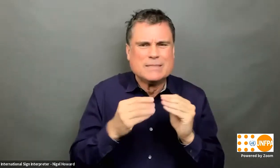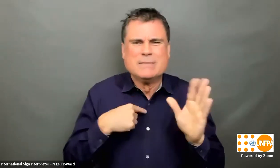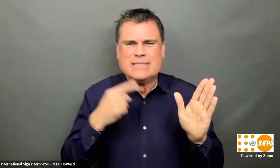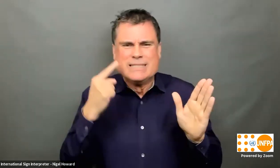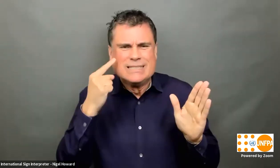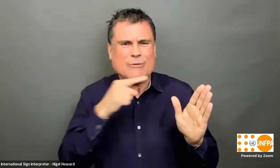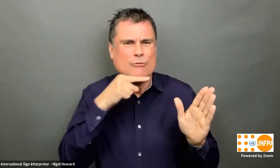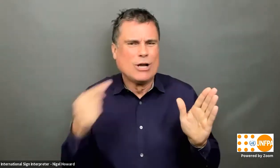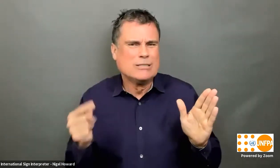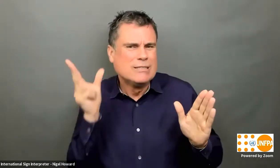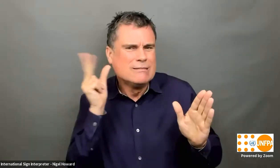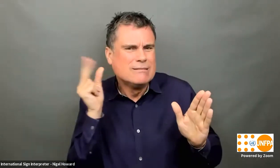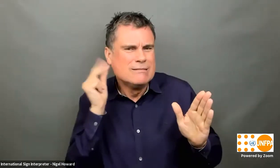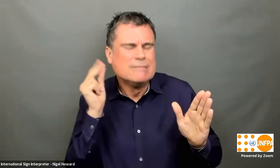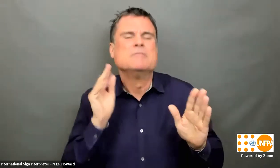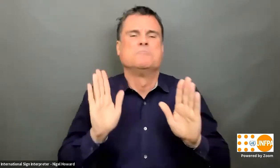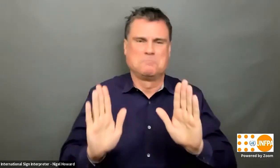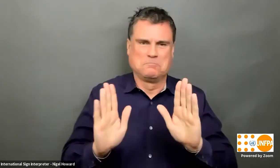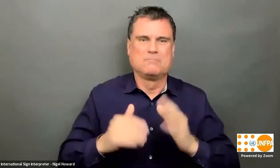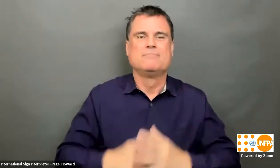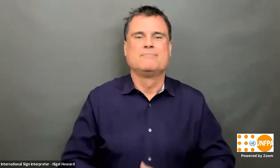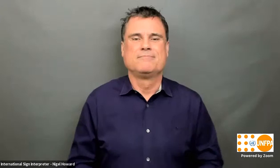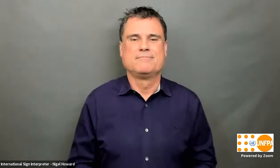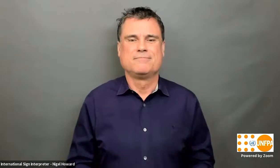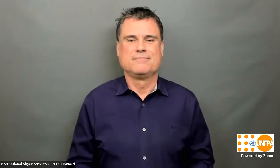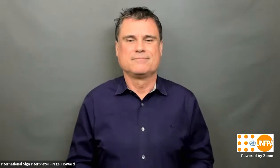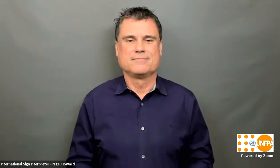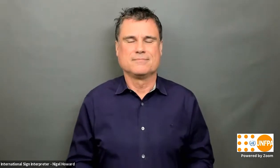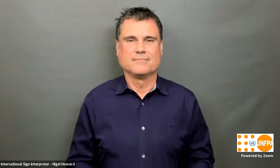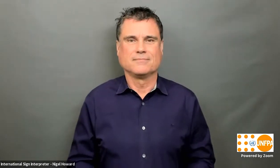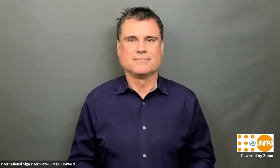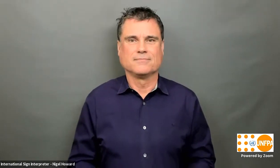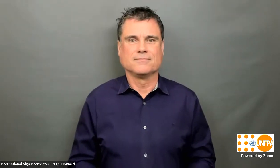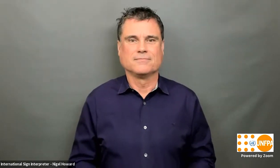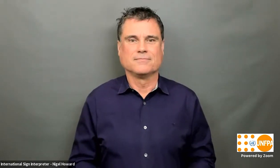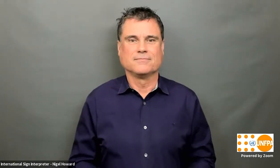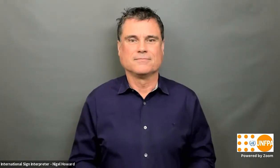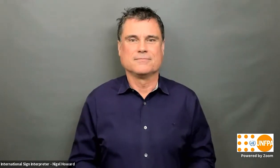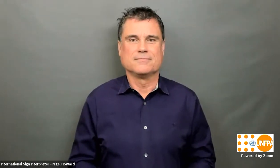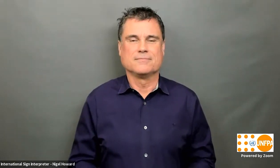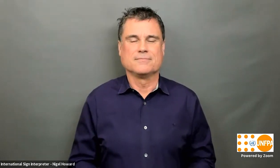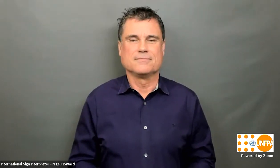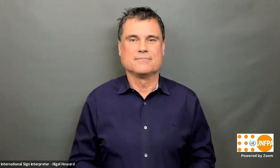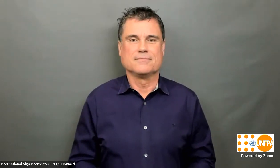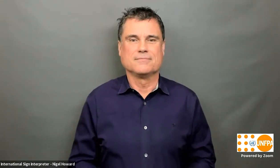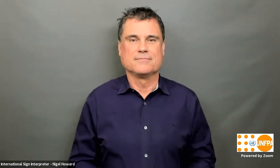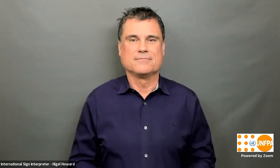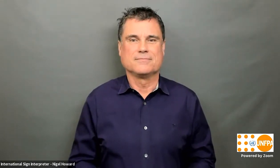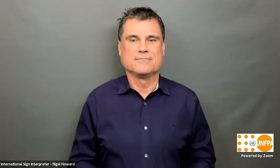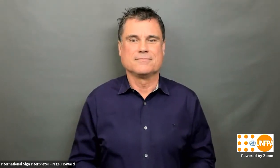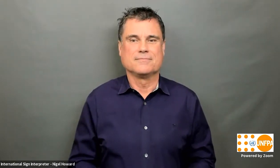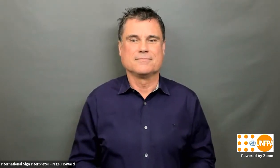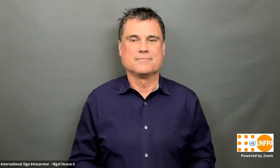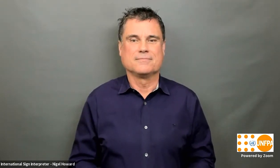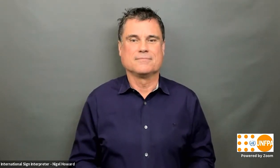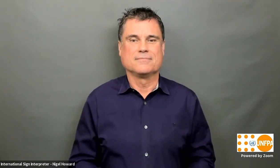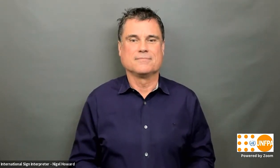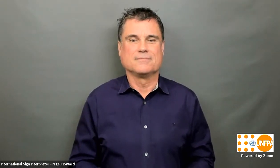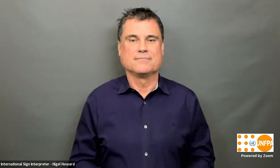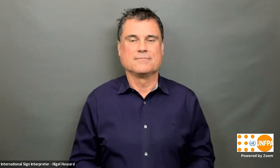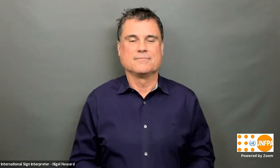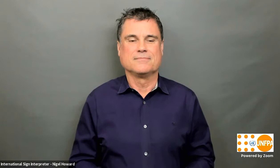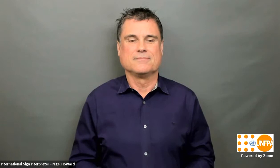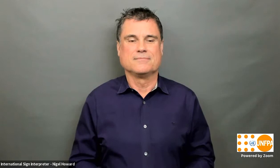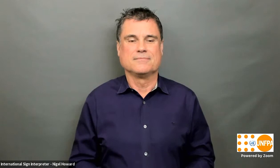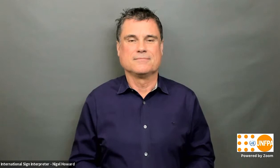Yeah, unfortunately, it's working perfectly. Sorry, too. I'm going to end the translation for a